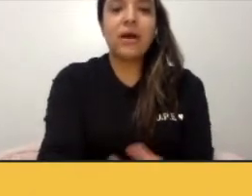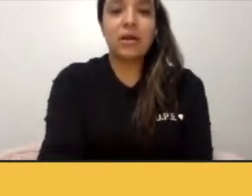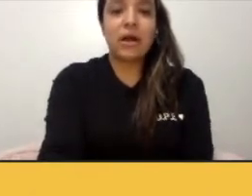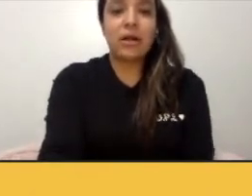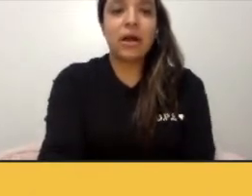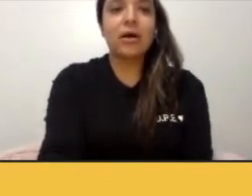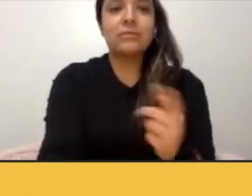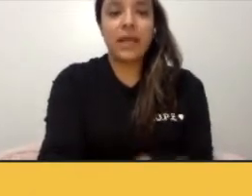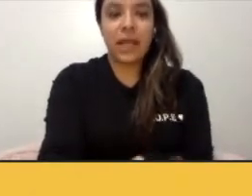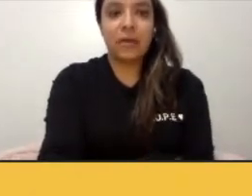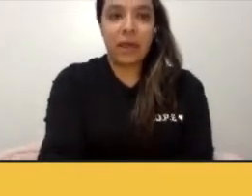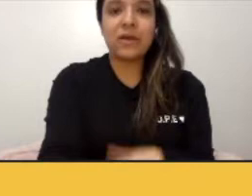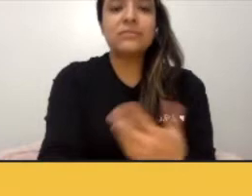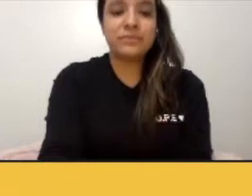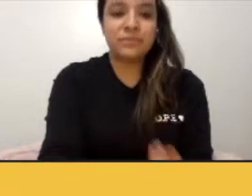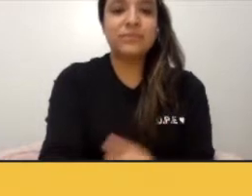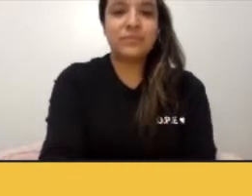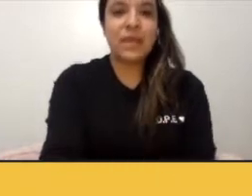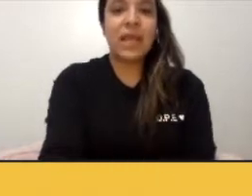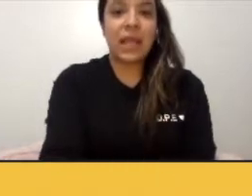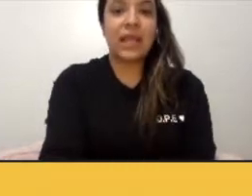A-L-L, all, A-L-L,